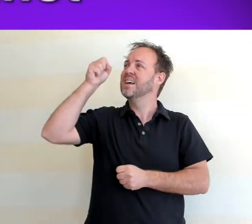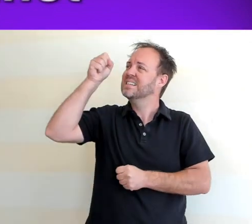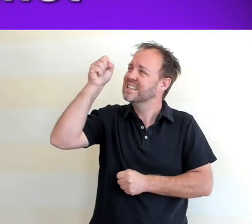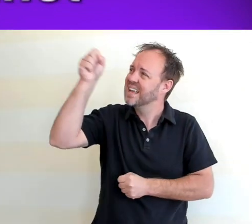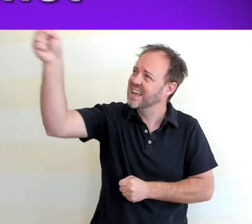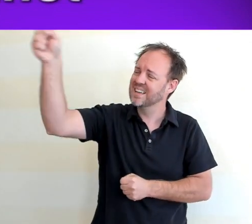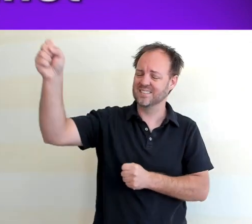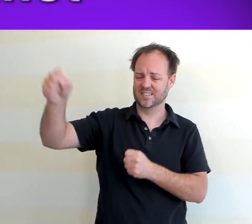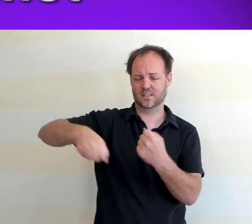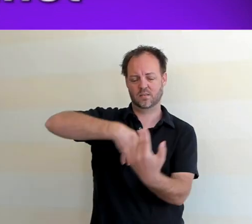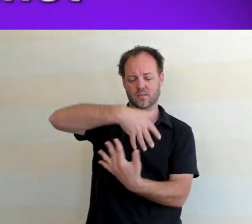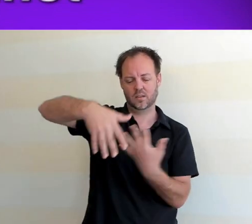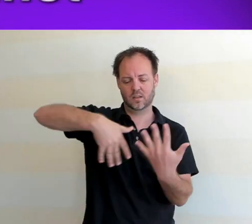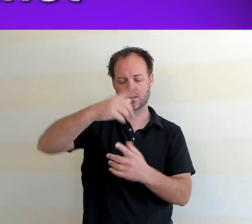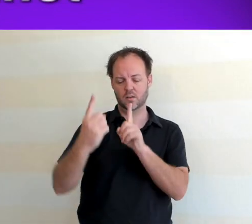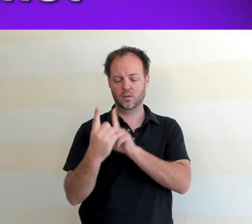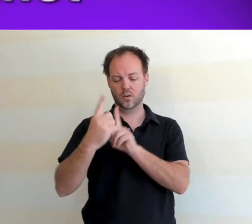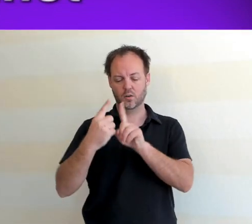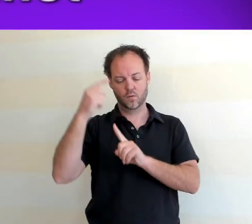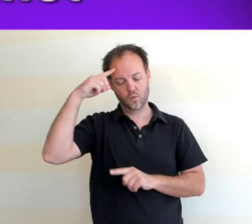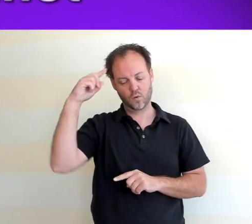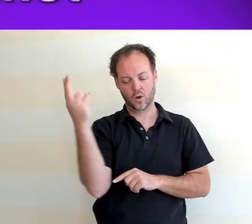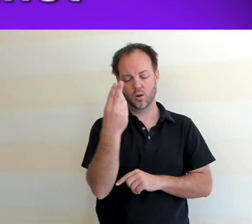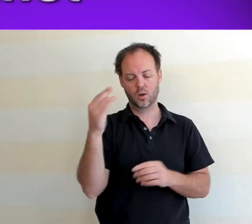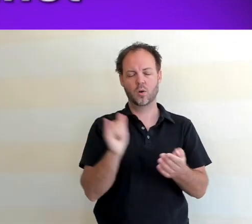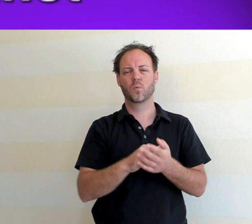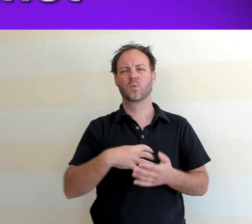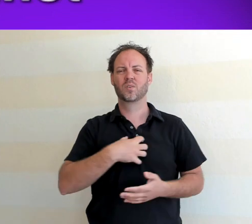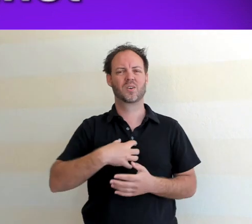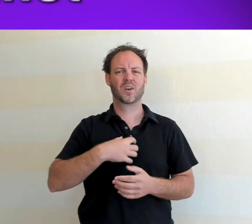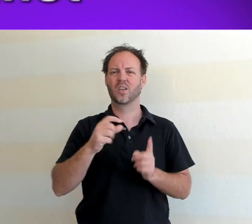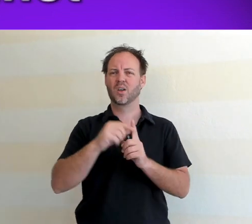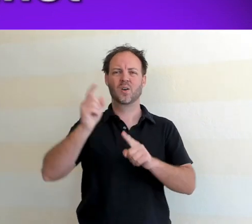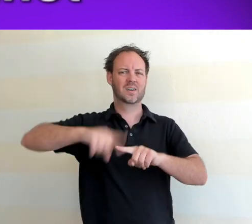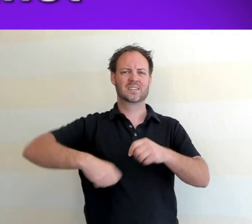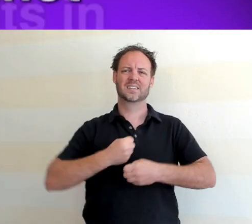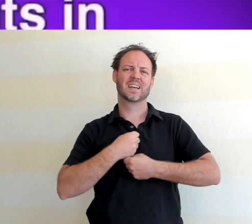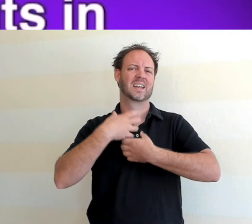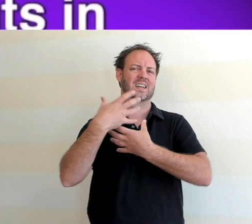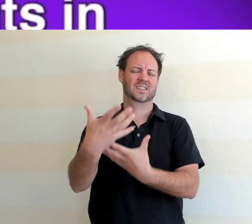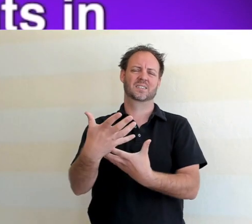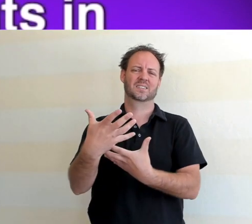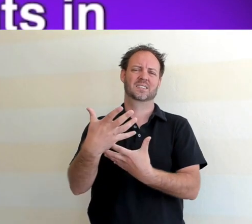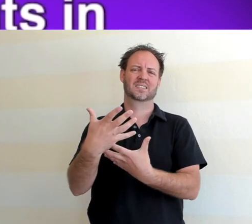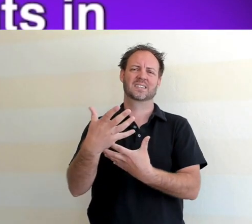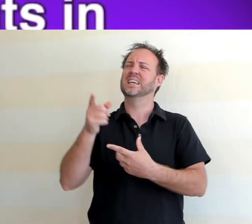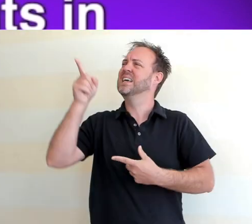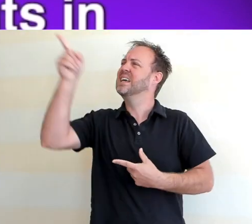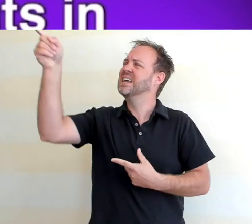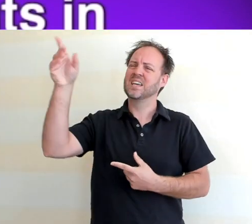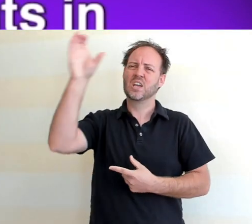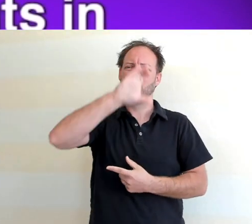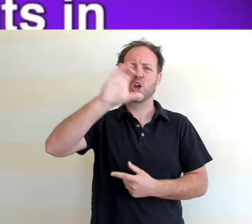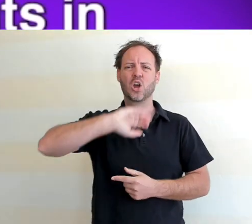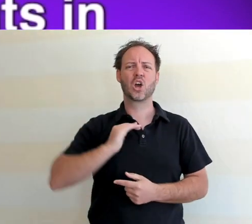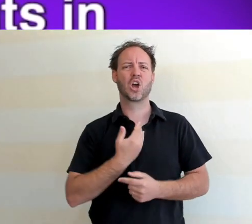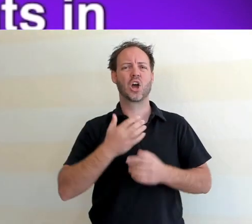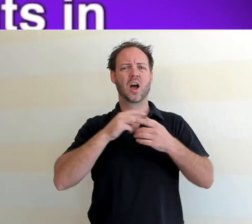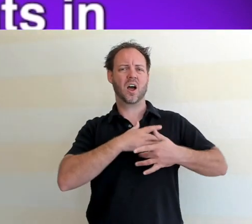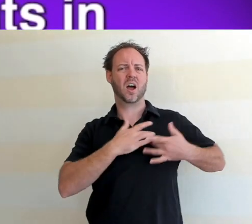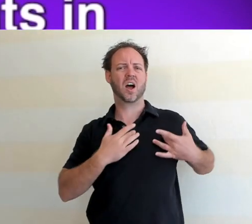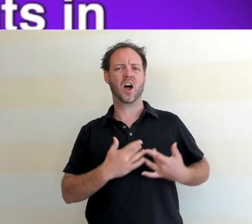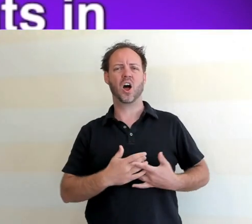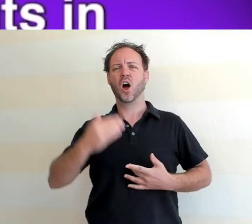Spirit himself intercedes for us with groans that words cannot express. And he who searches